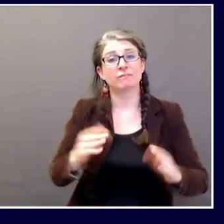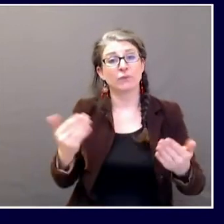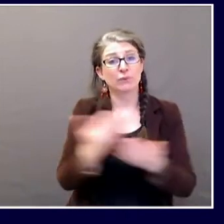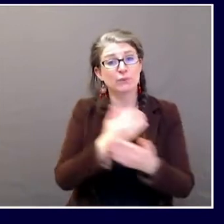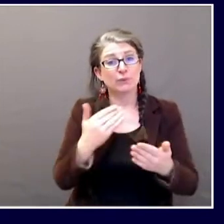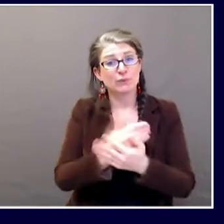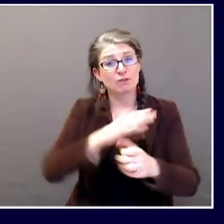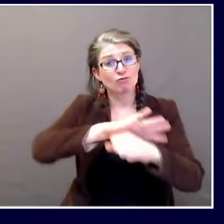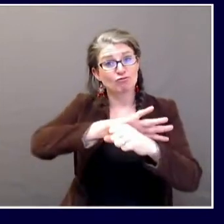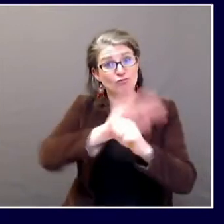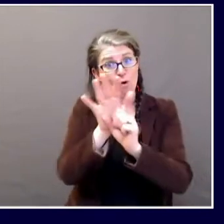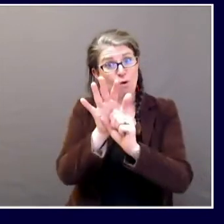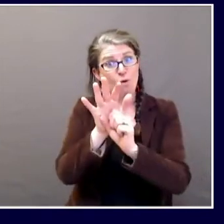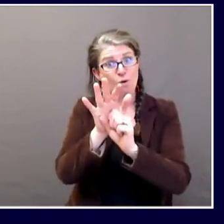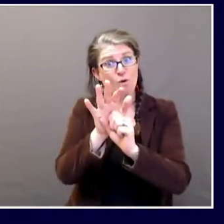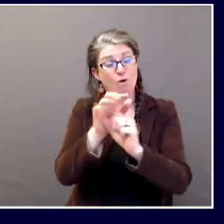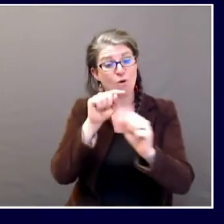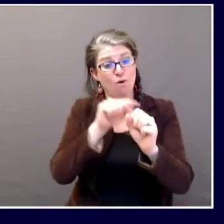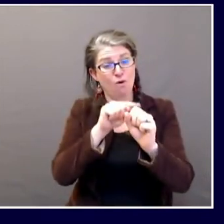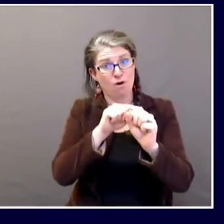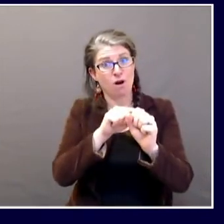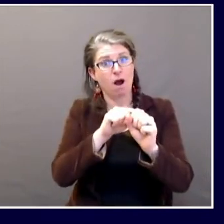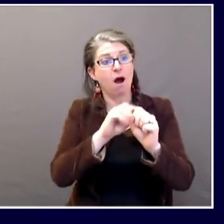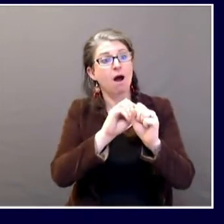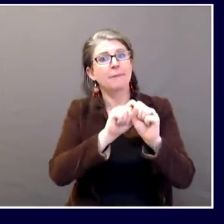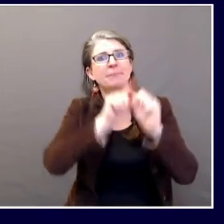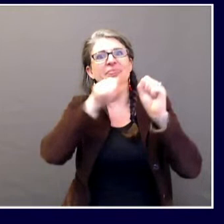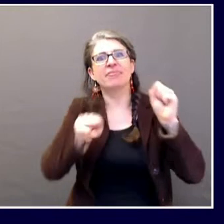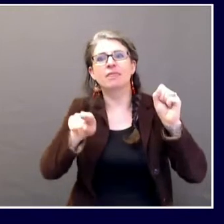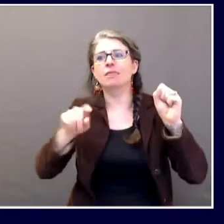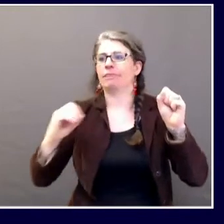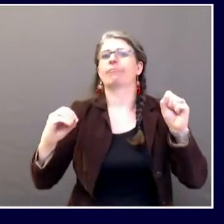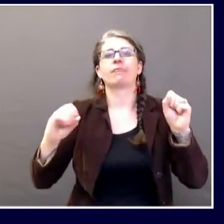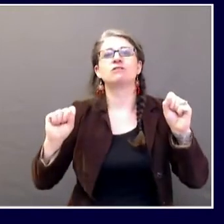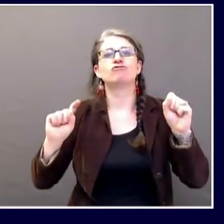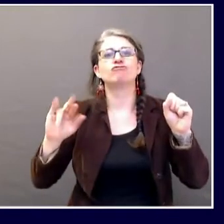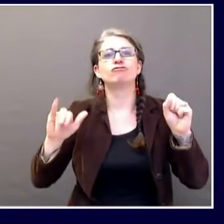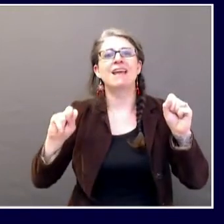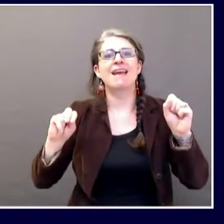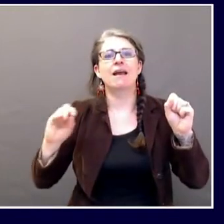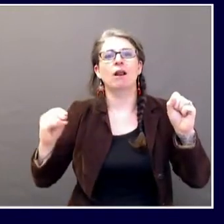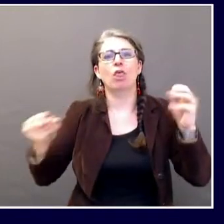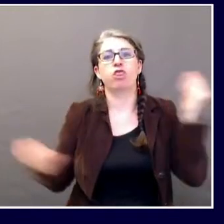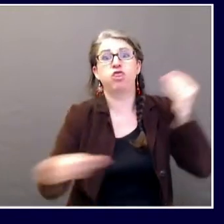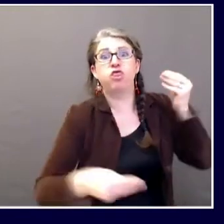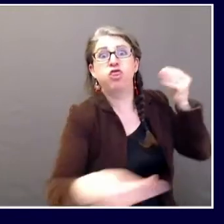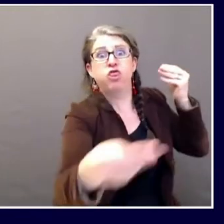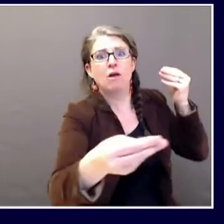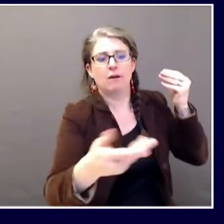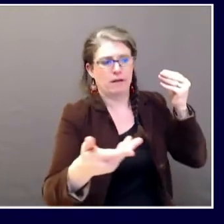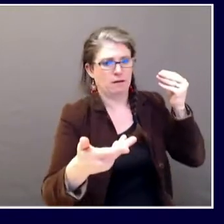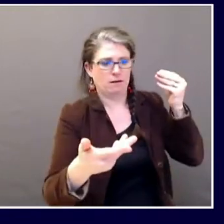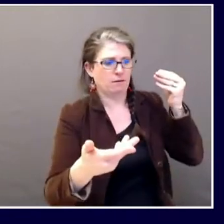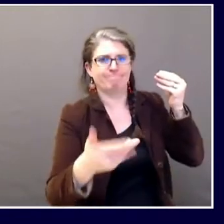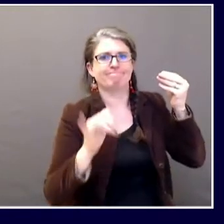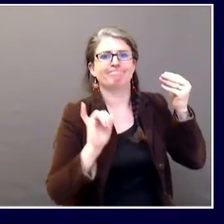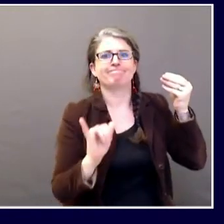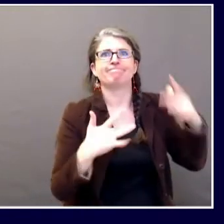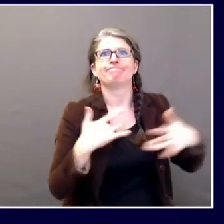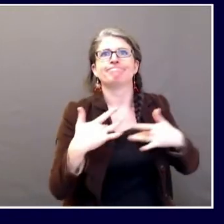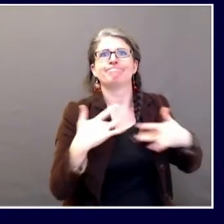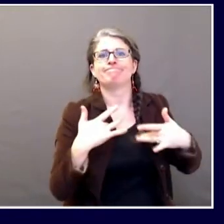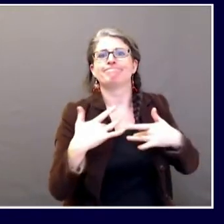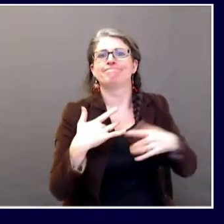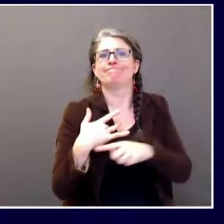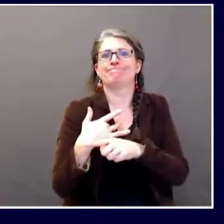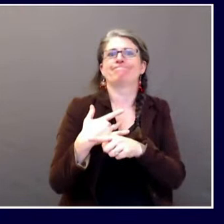as you heard from the discussion earlier with Megan, are on the lookout for those. It is epidemiologically likely that we will